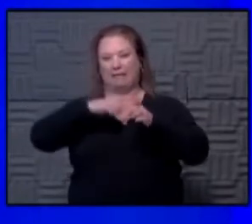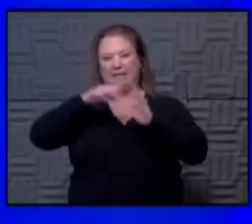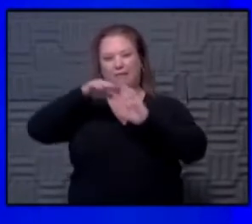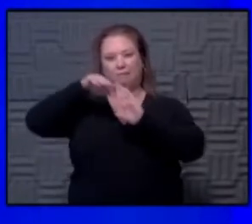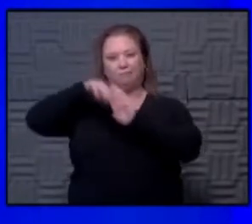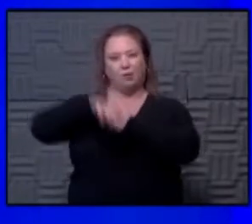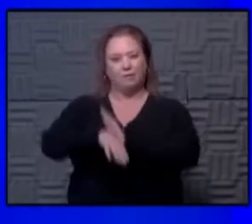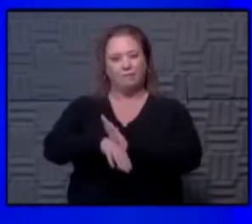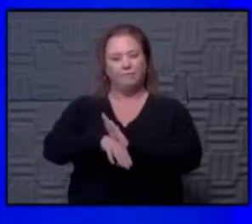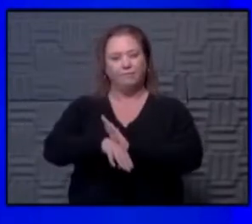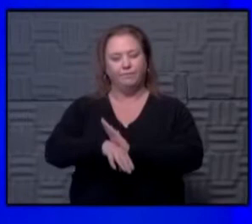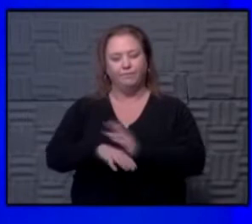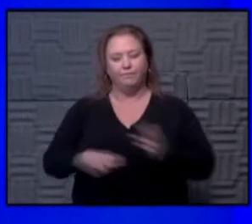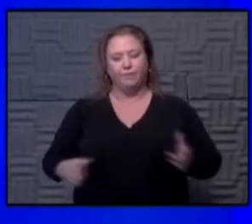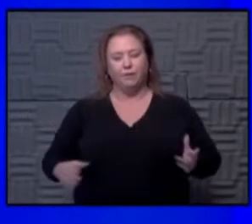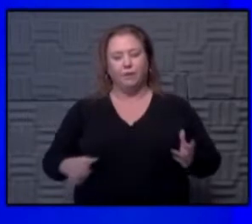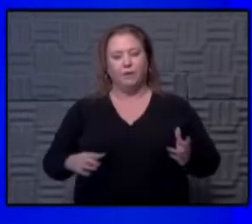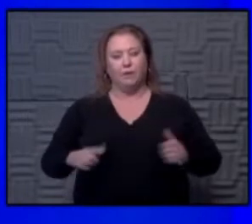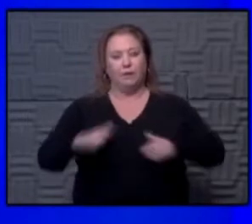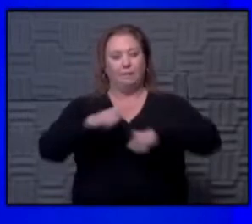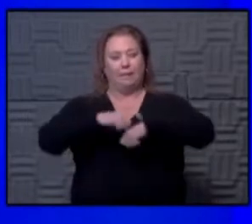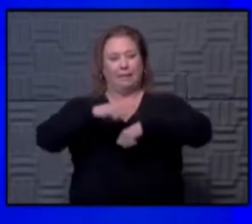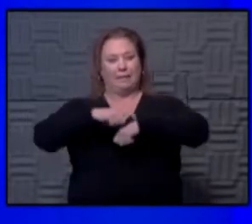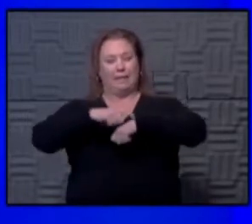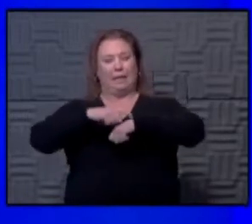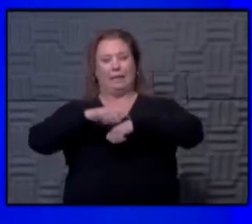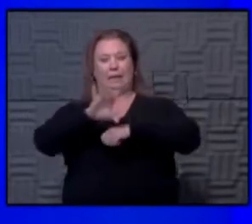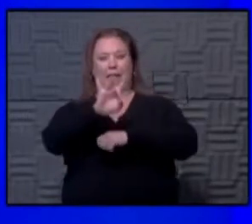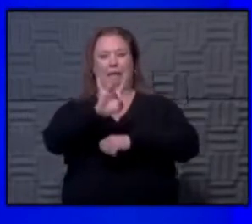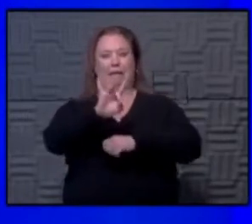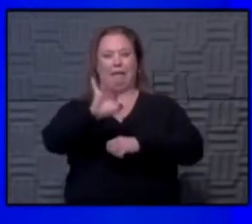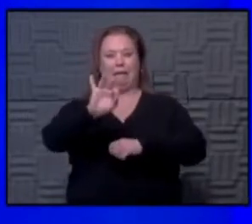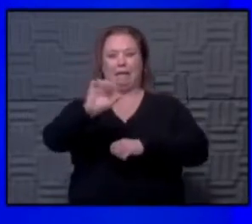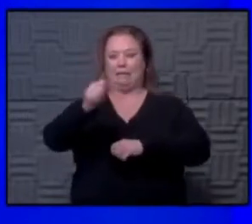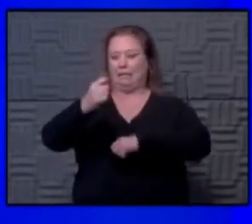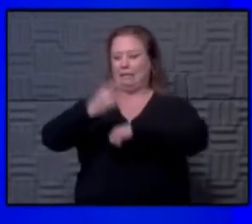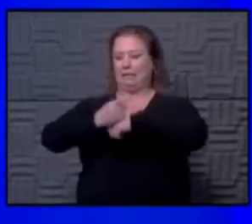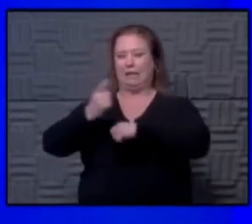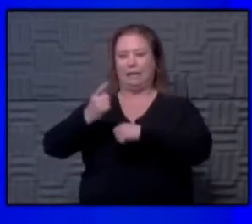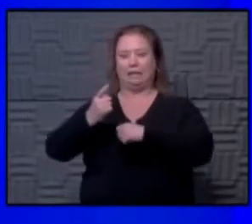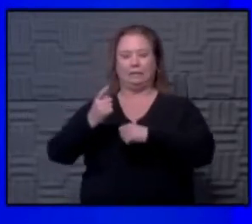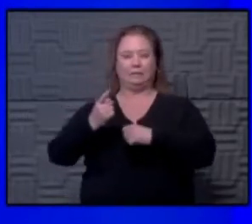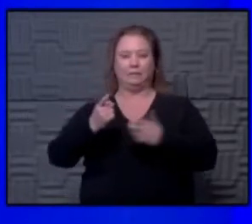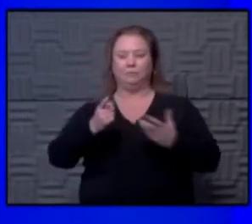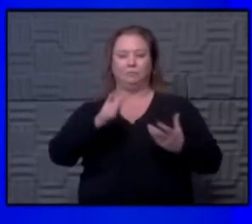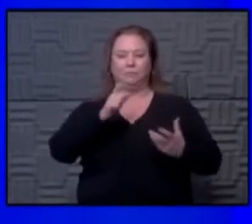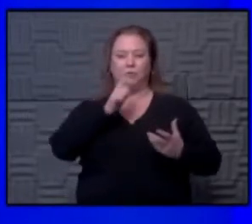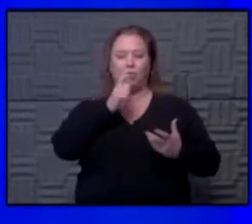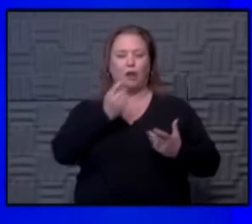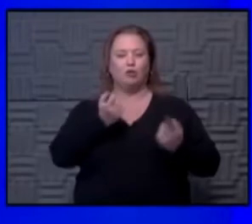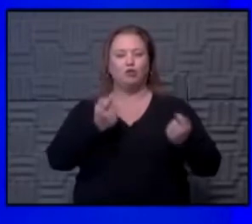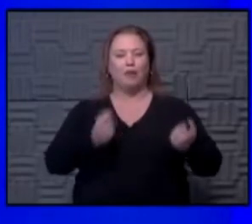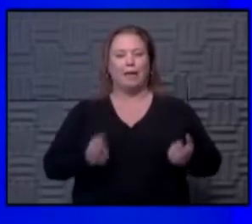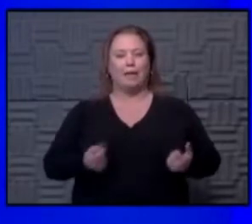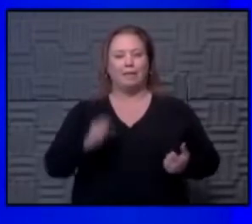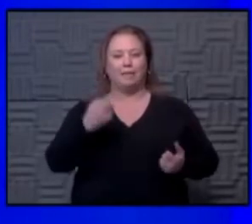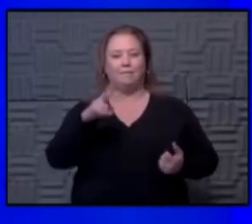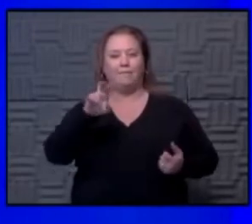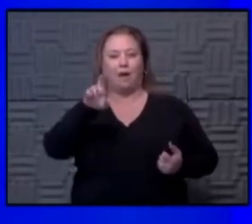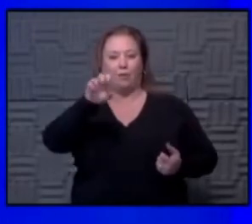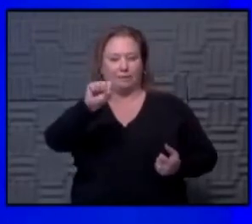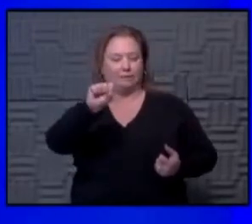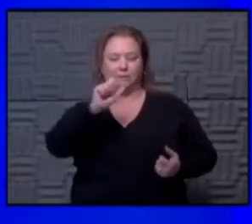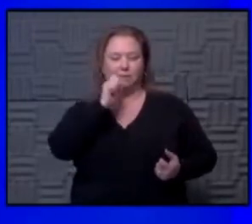there. So by the time you get to 8, 9, 10 days out, you probably are not shedding the virus in